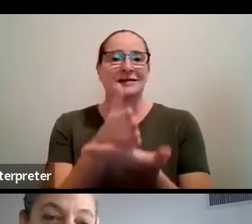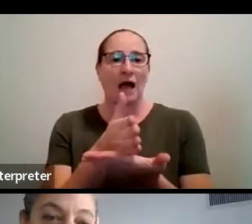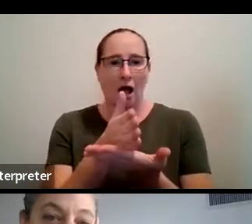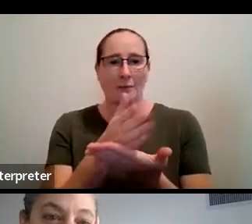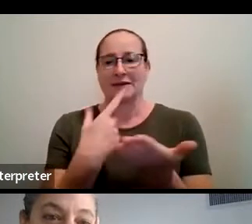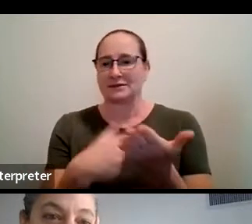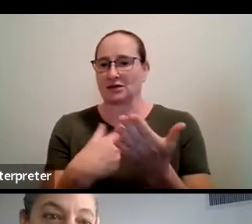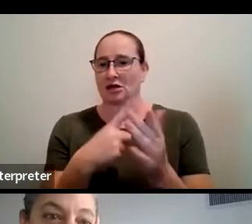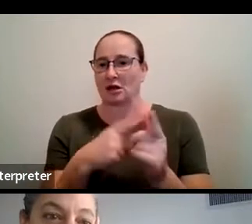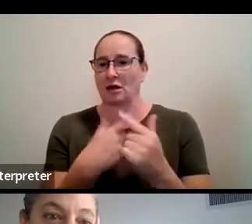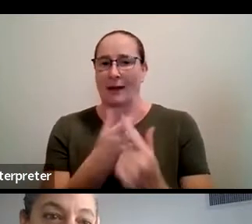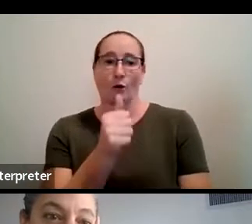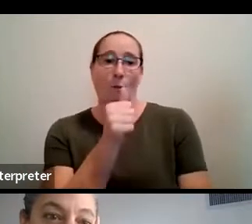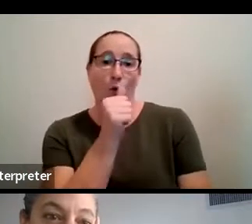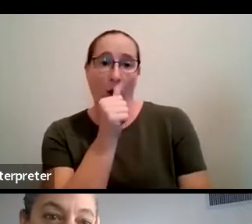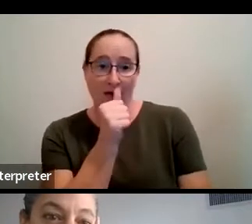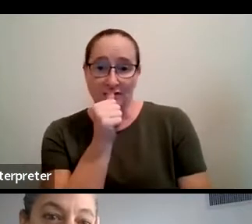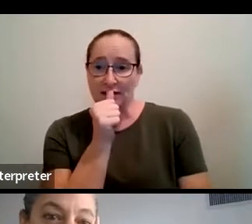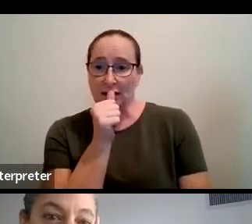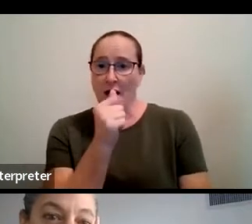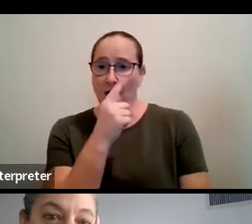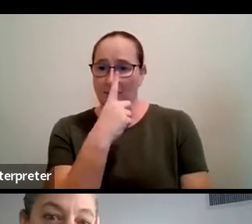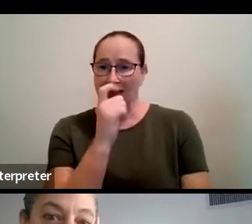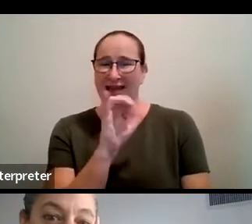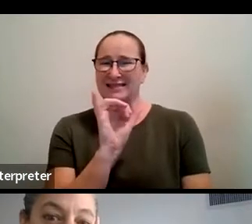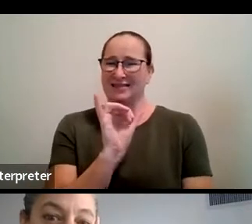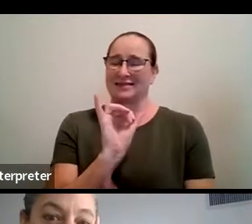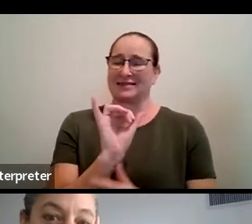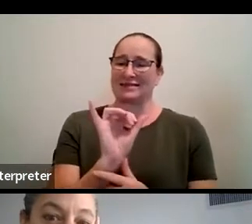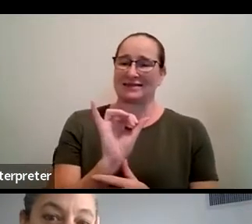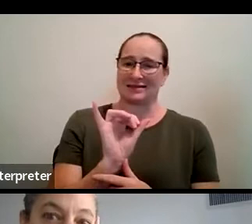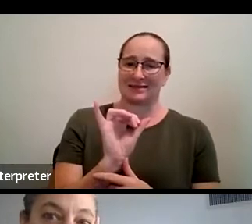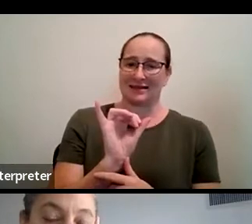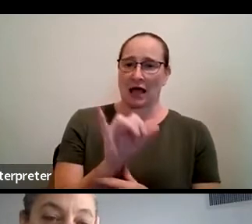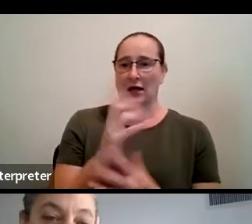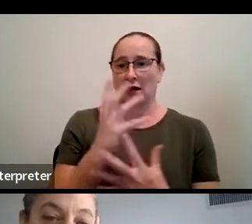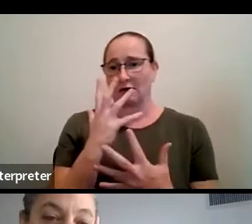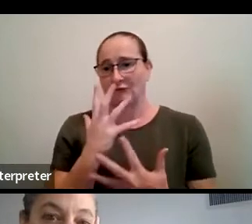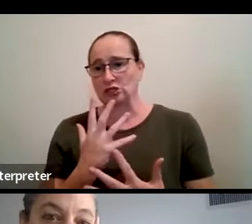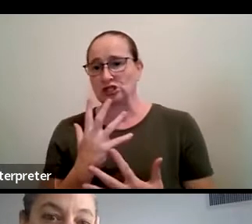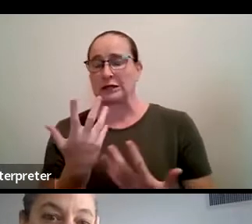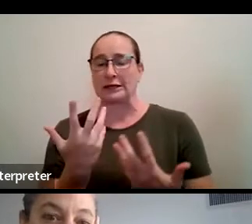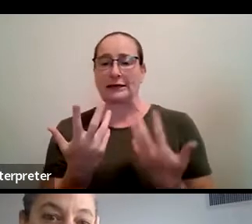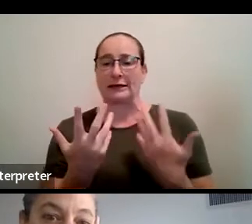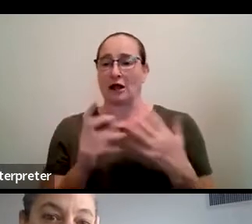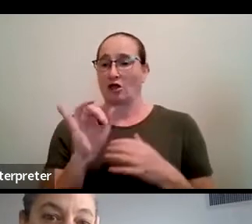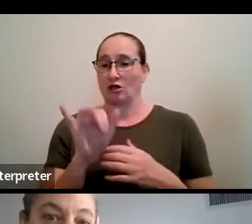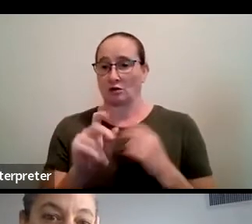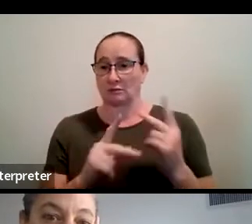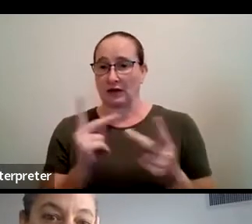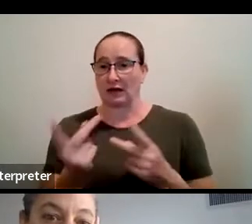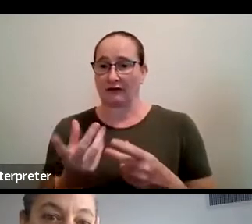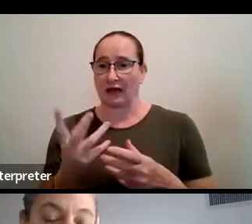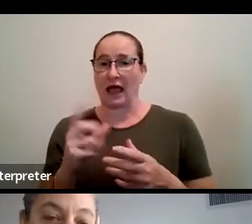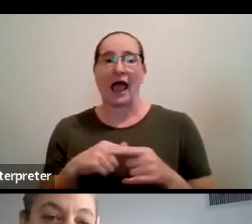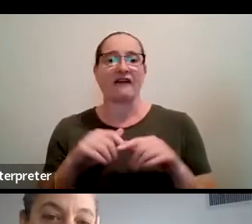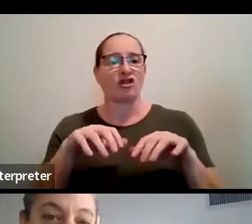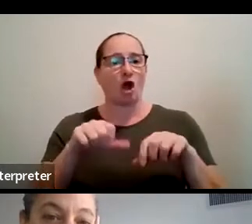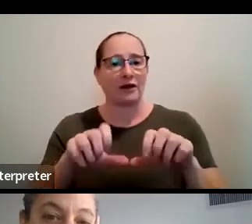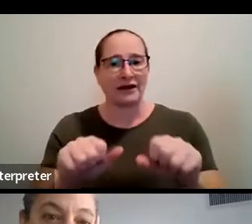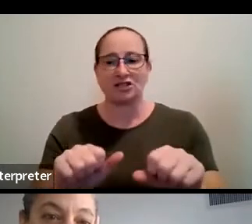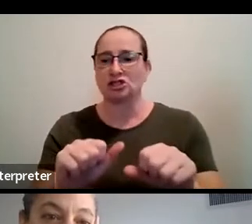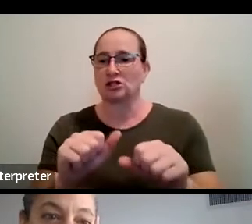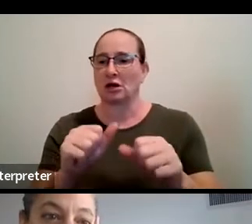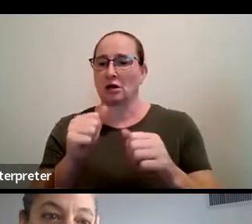privacy, because that actually is a device to ensure that, unfortunately, those who have been part of the colonization process, those